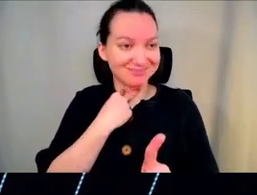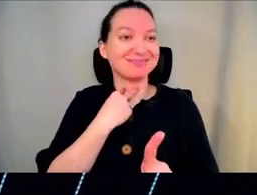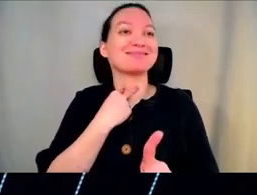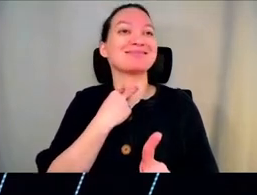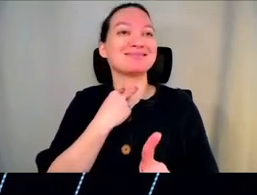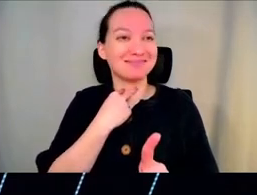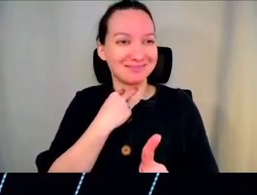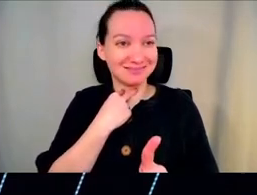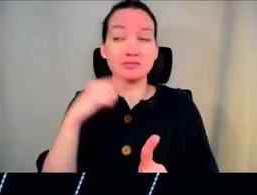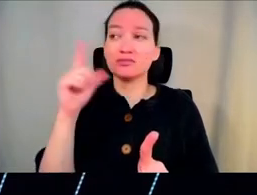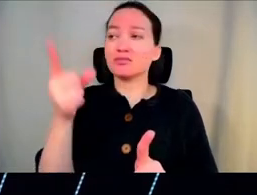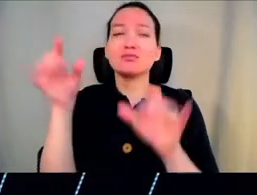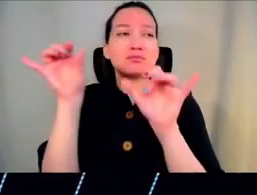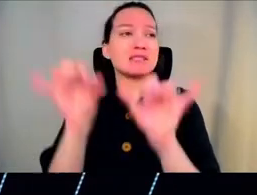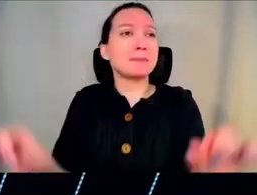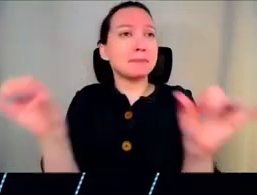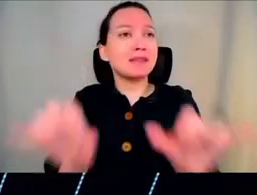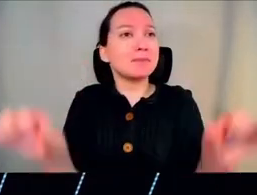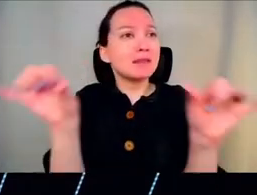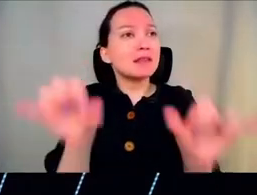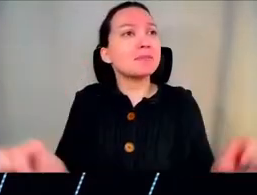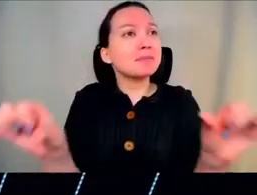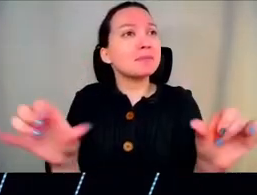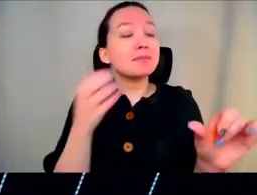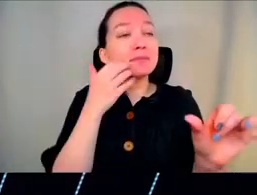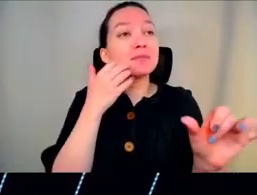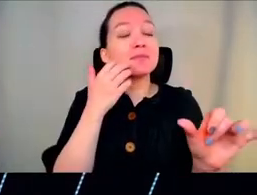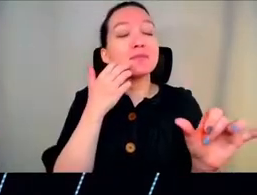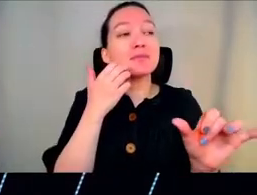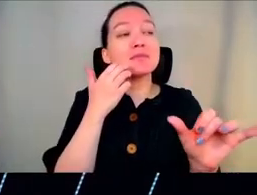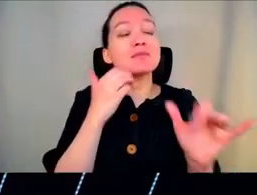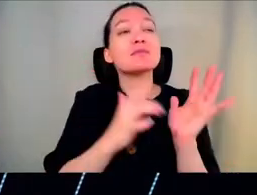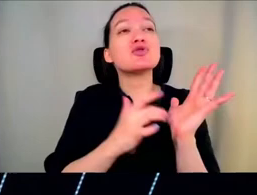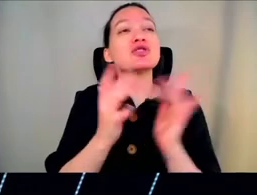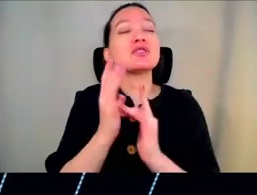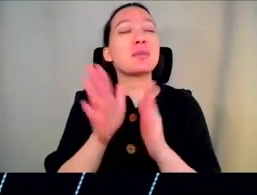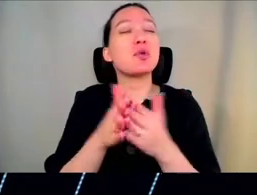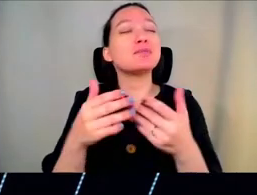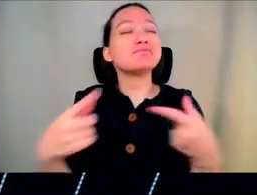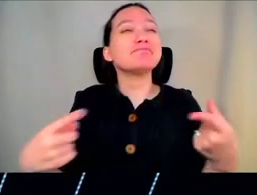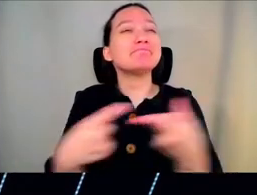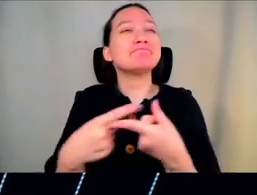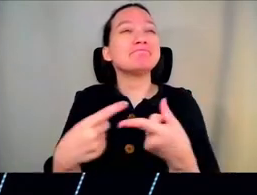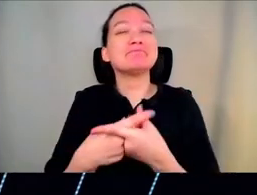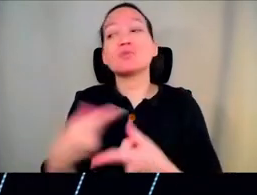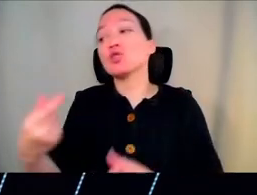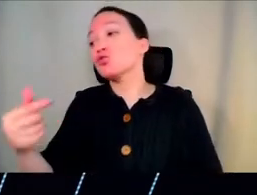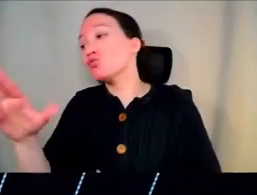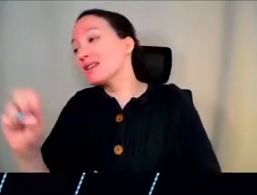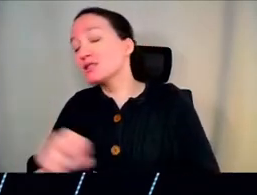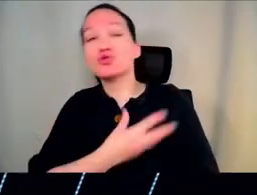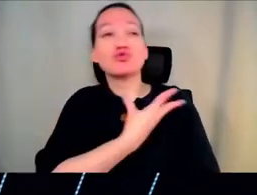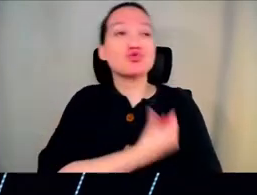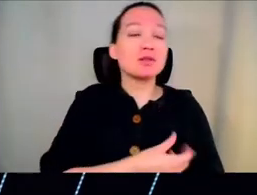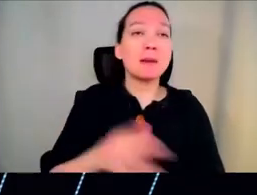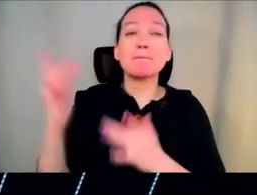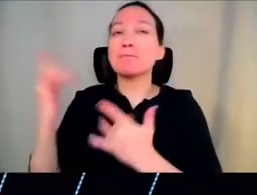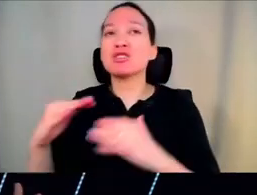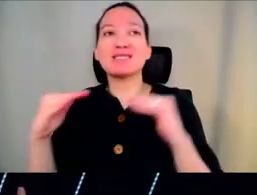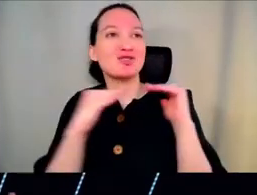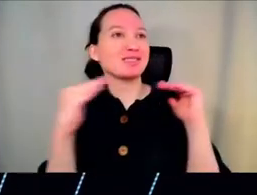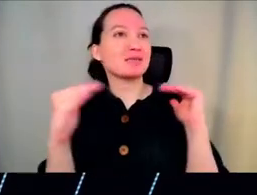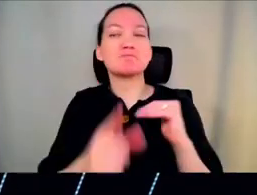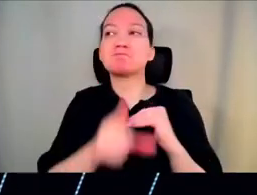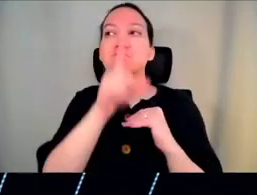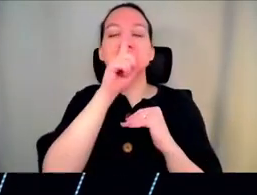we only do one thing. Because the Bible has tensions all over the place. There's grace and there's truth. There's mercy and there's justice. There's don't